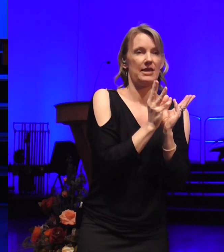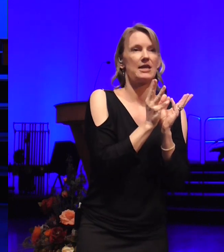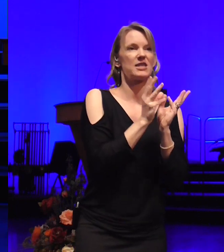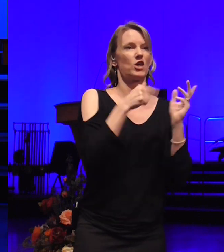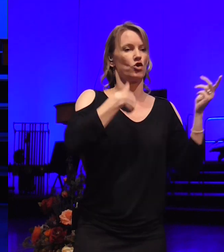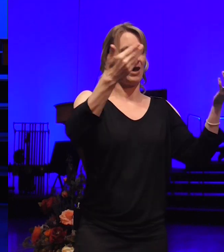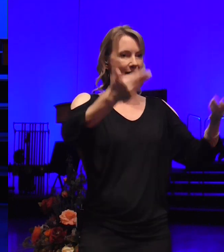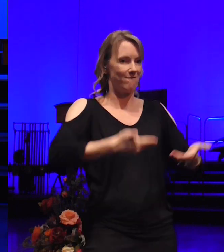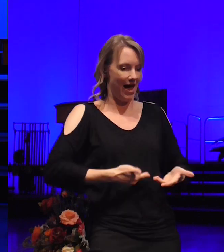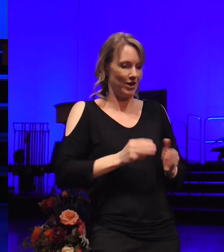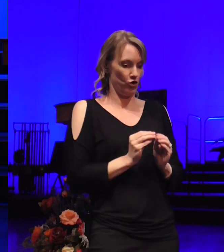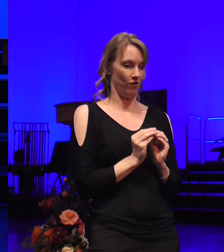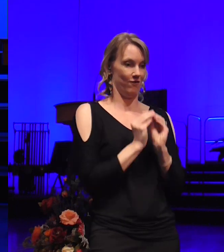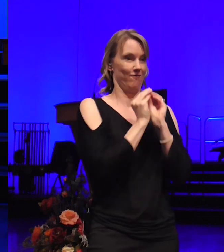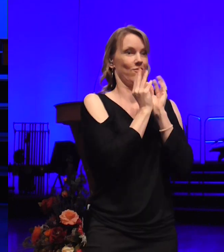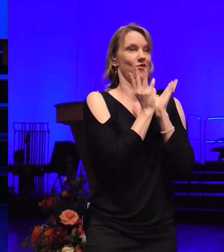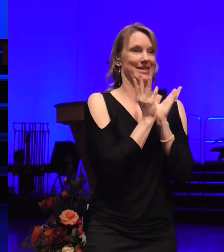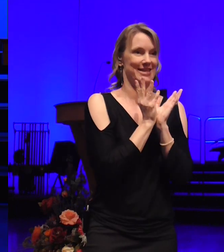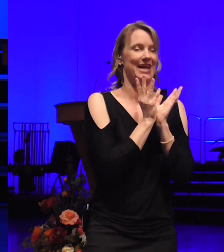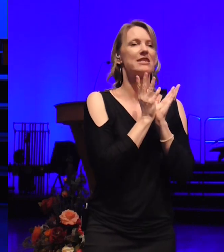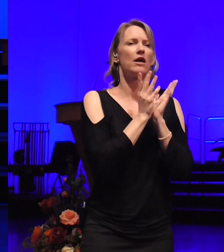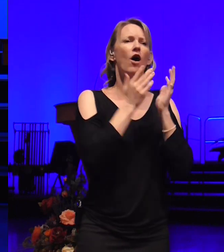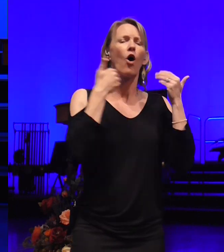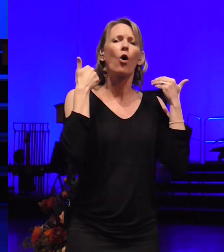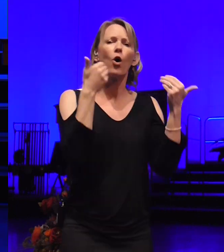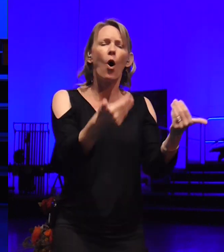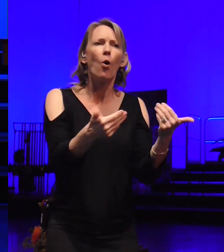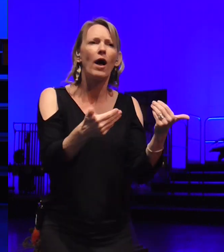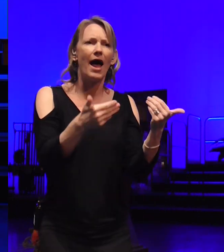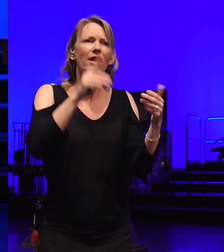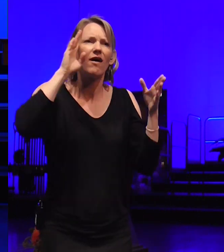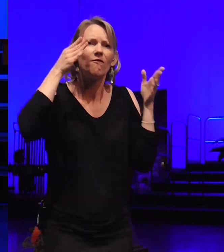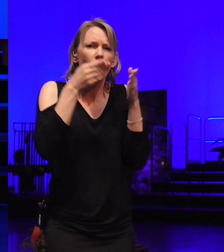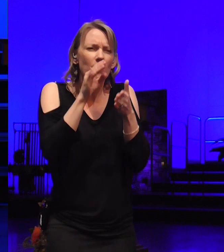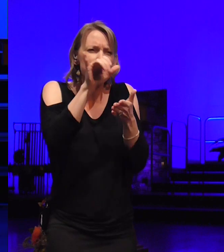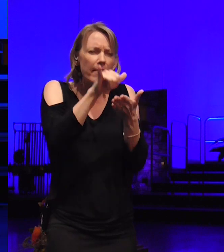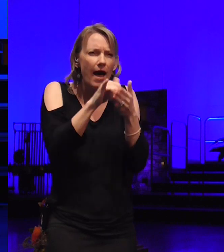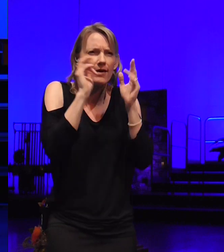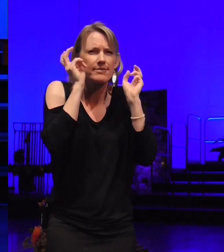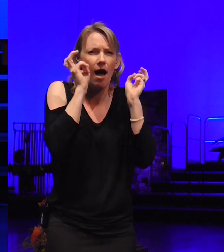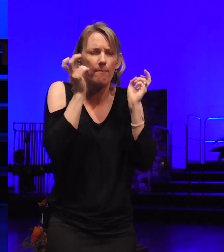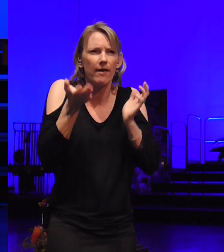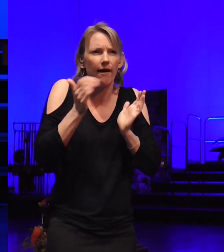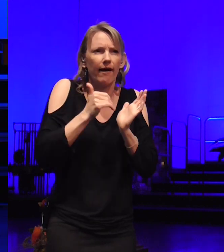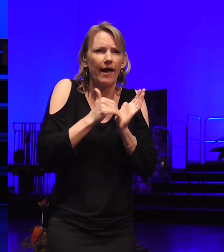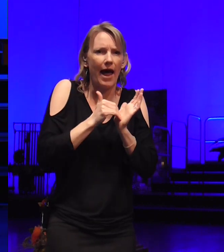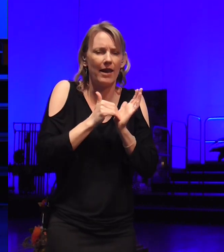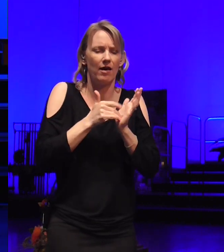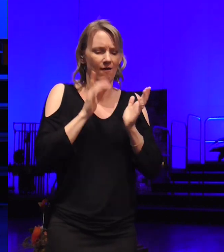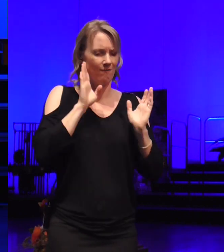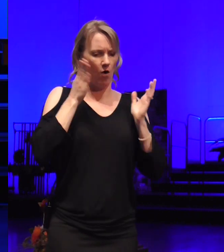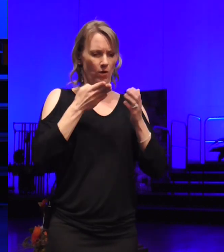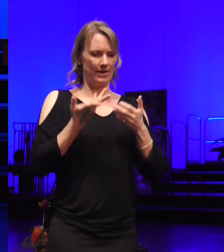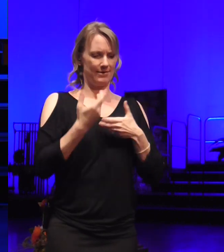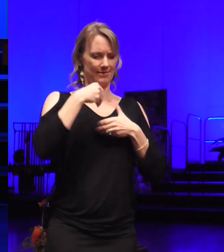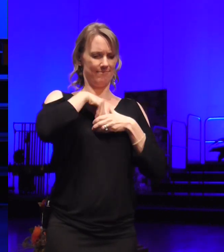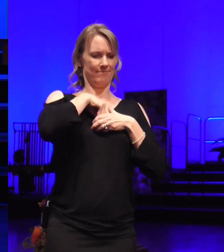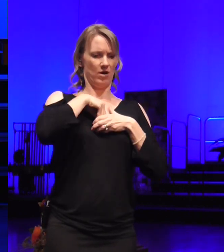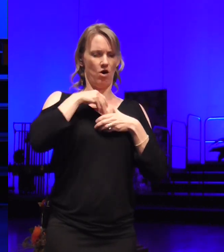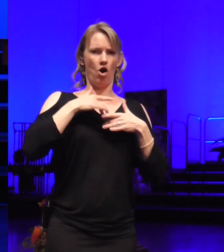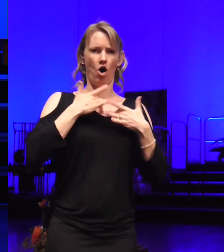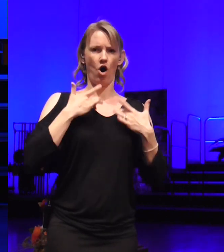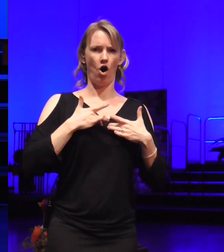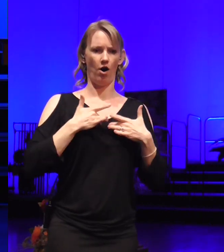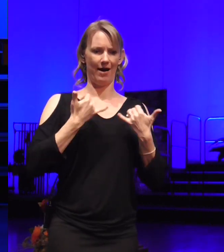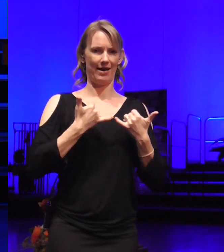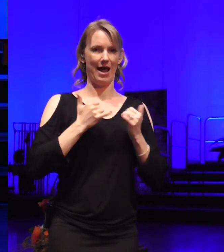inviting into florescence, I'd invite you to bring that right into your heart right now,